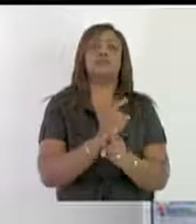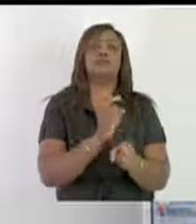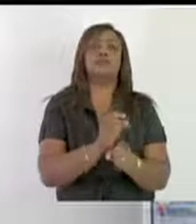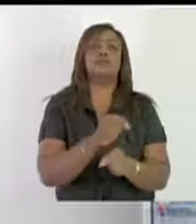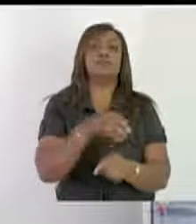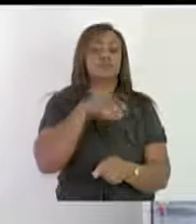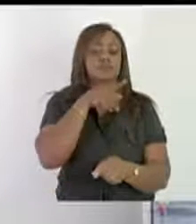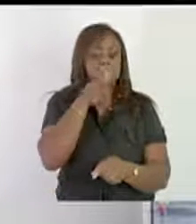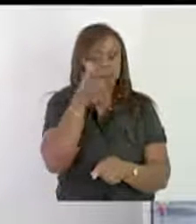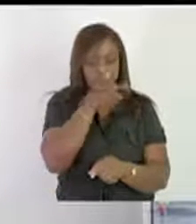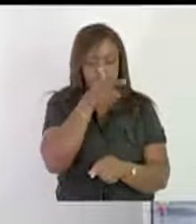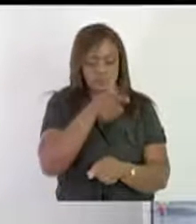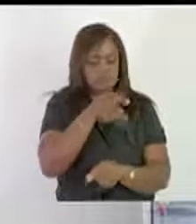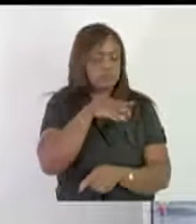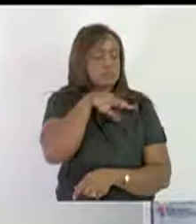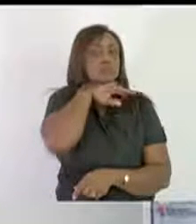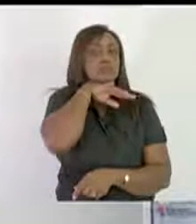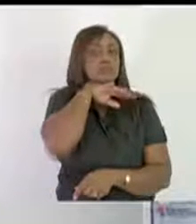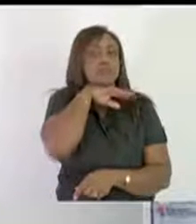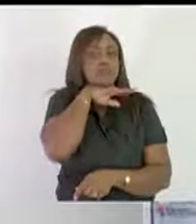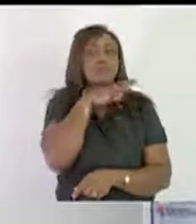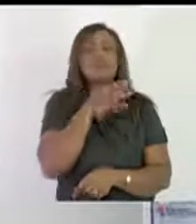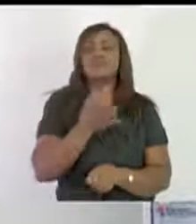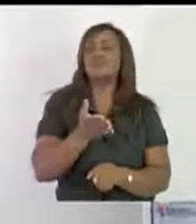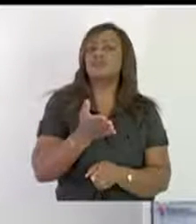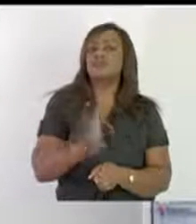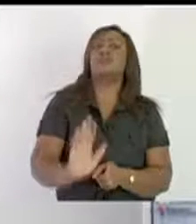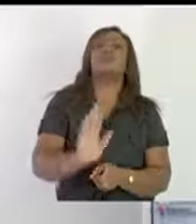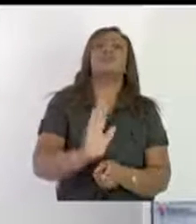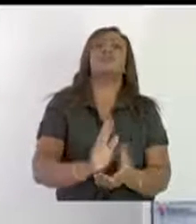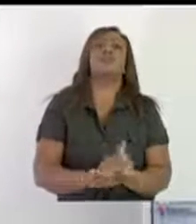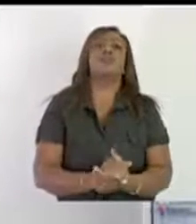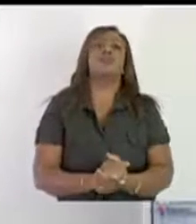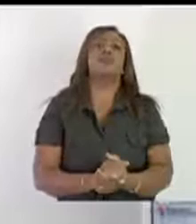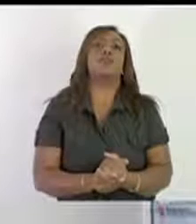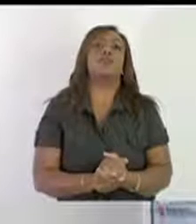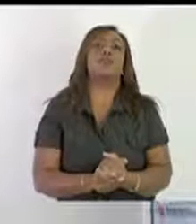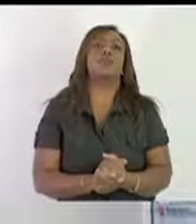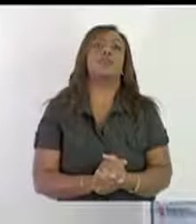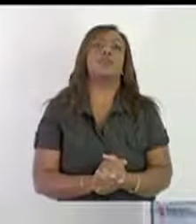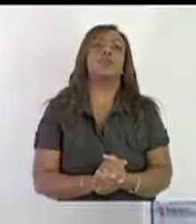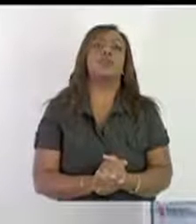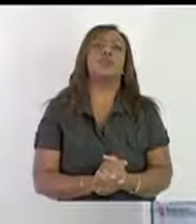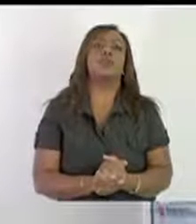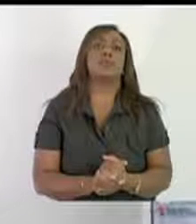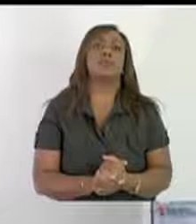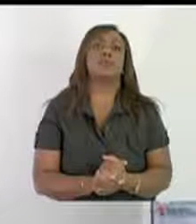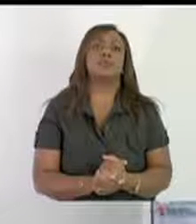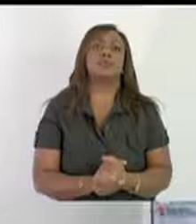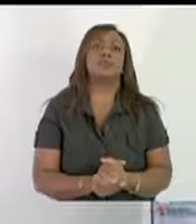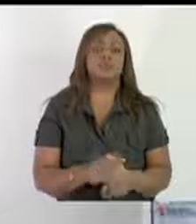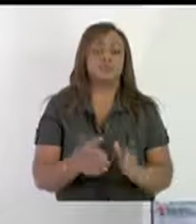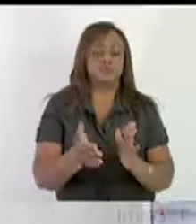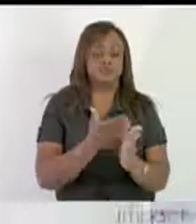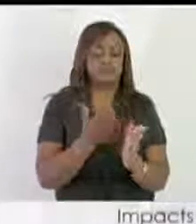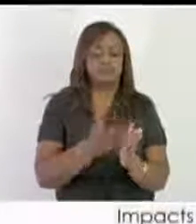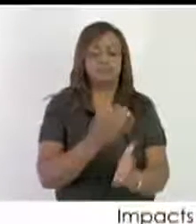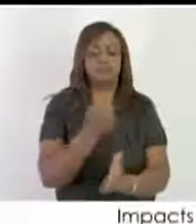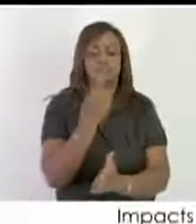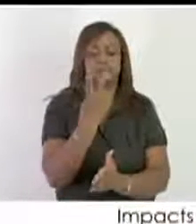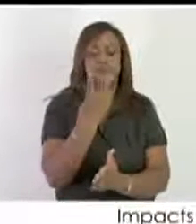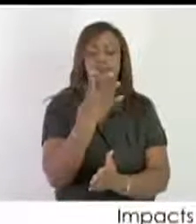And you should actually abstain. All right? Now, let's quickly turn to page